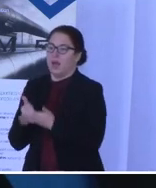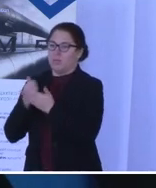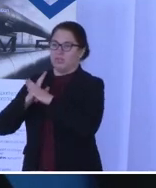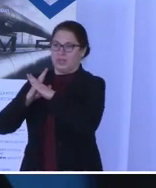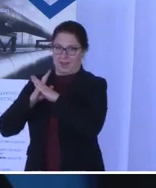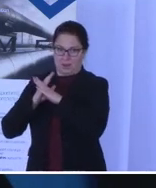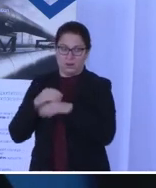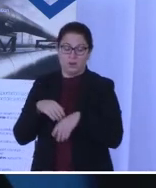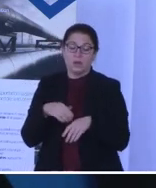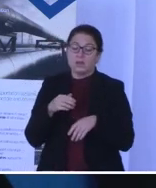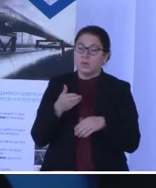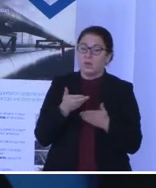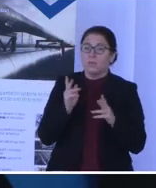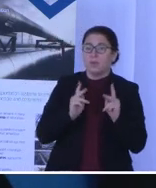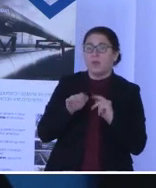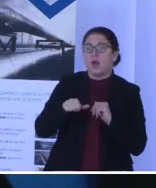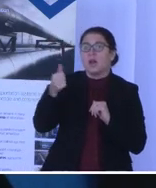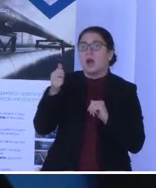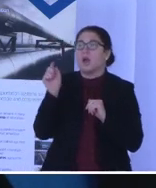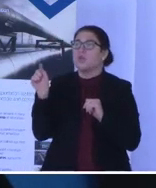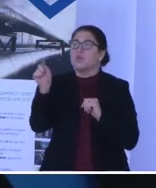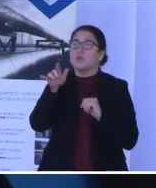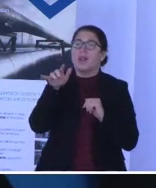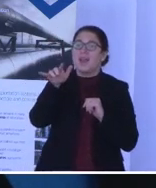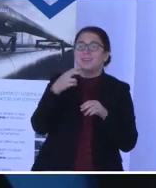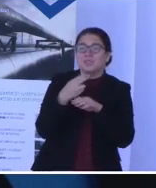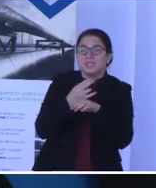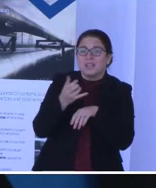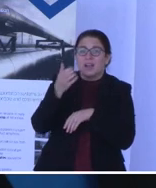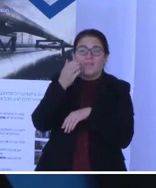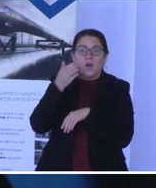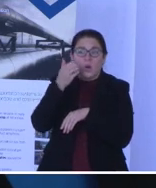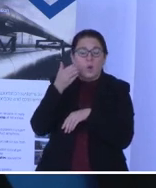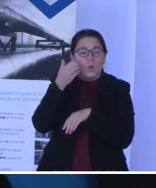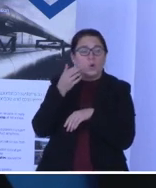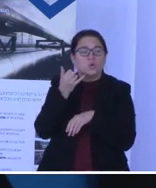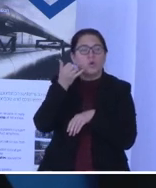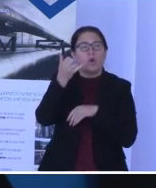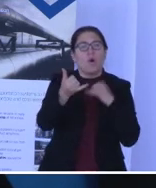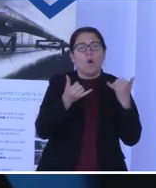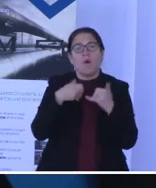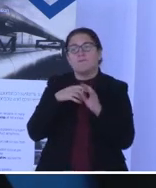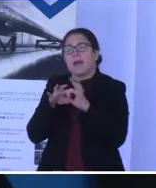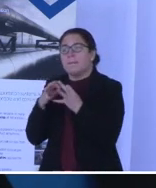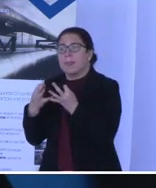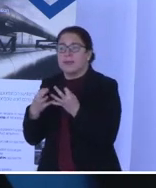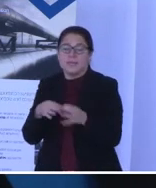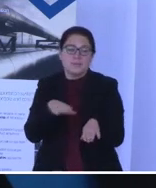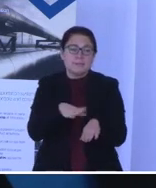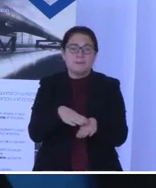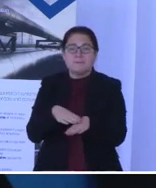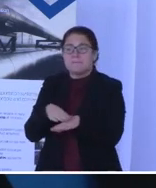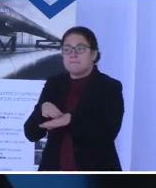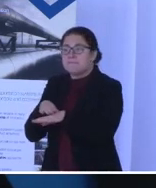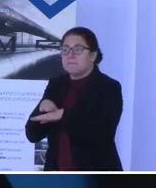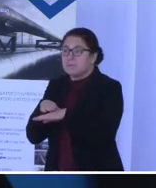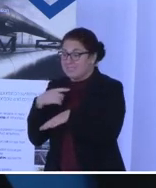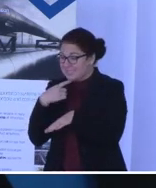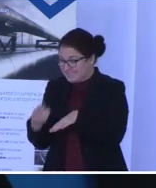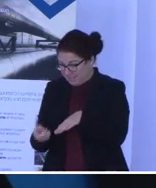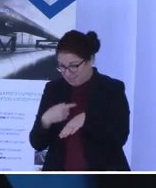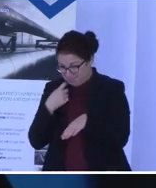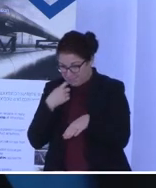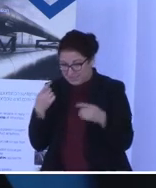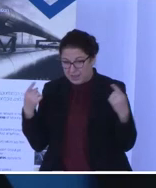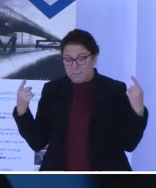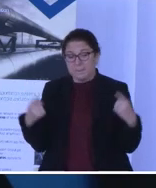planes who used their cell phones to call loved ones and relay what they were seeing,